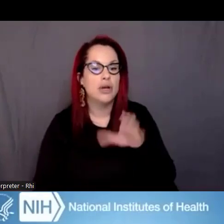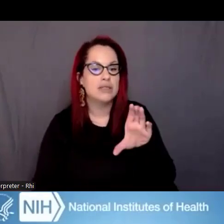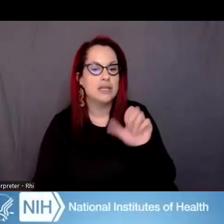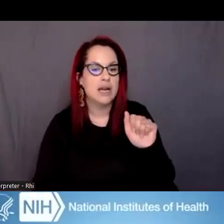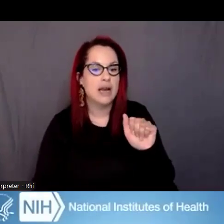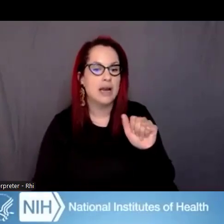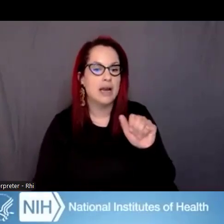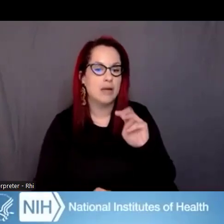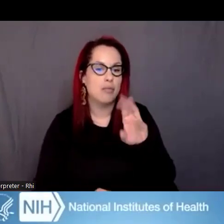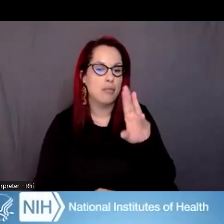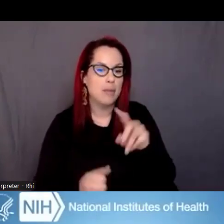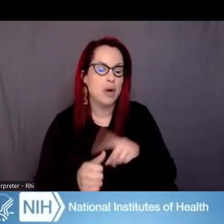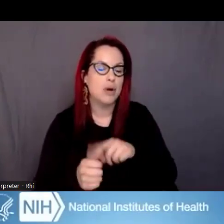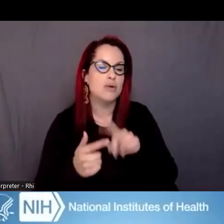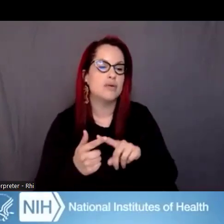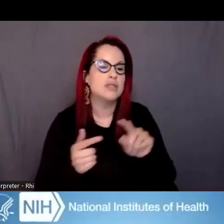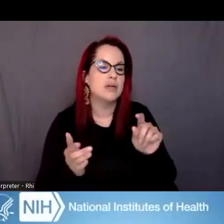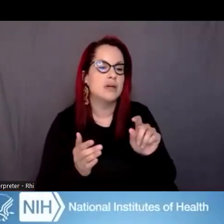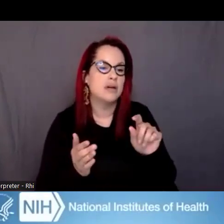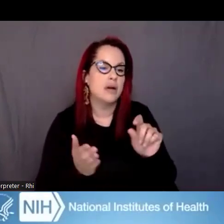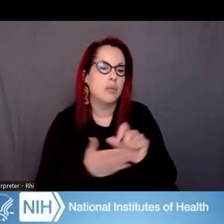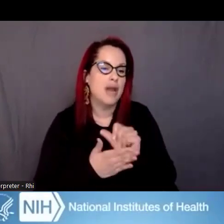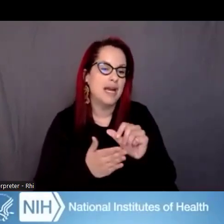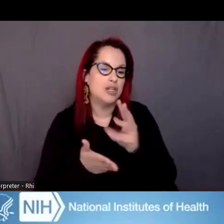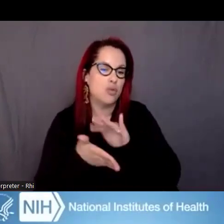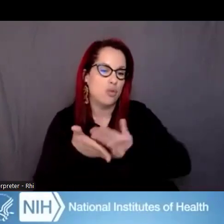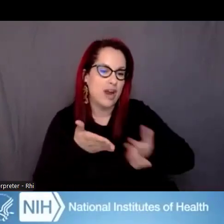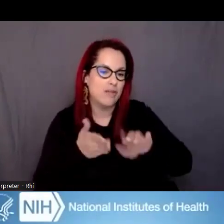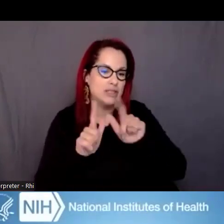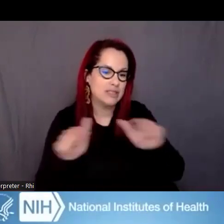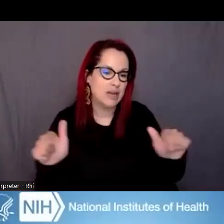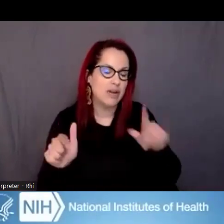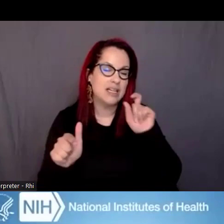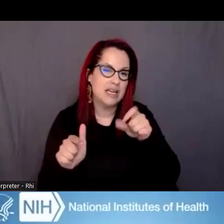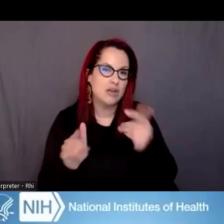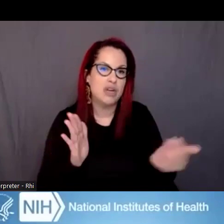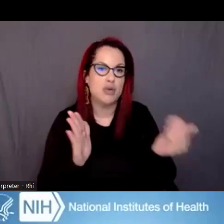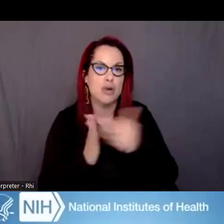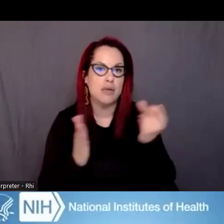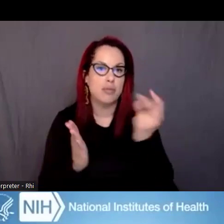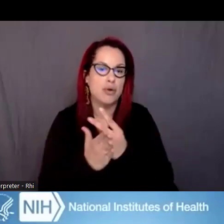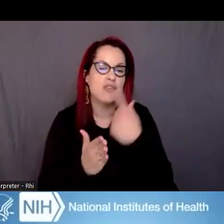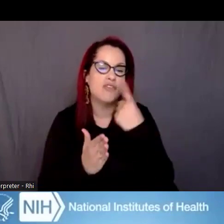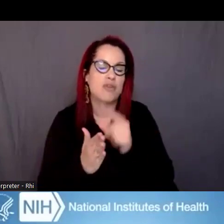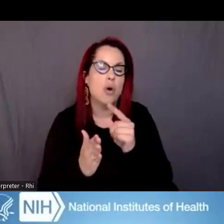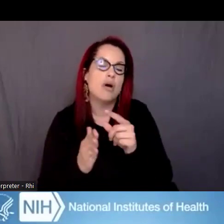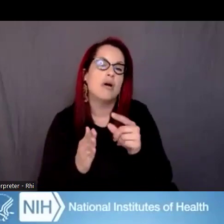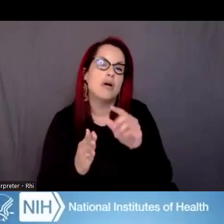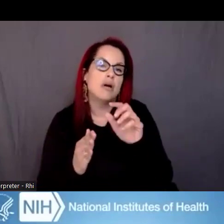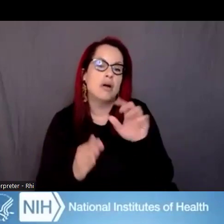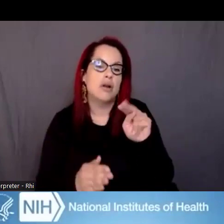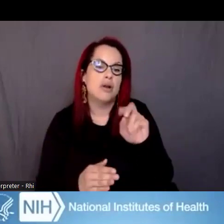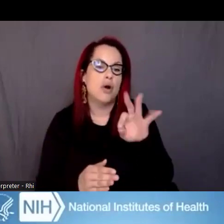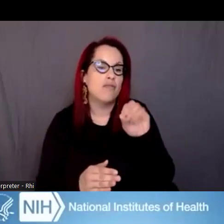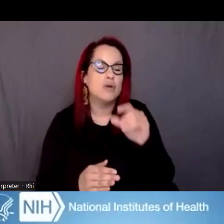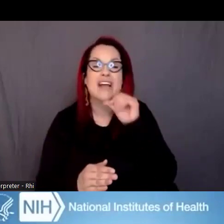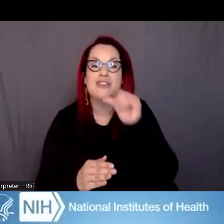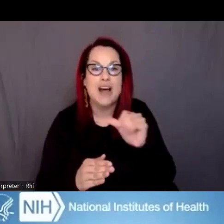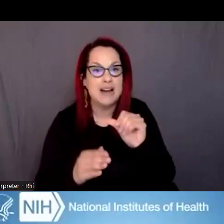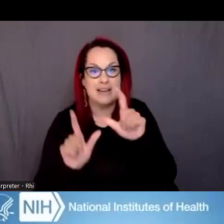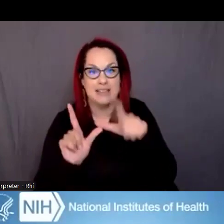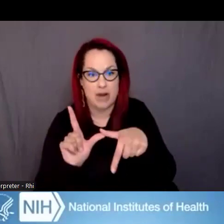waivers, requests, etc., need to be reapproved for unexpired NOFOs that only need to be updated to include the SRF